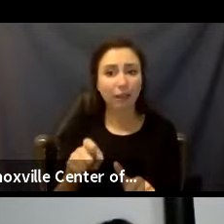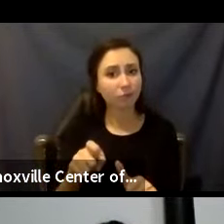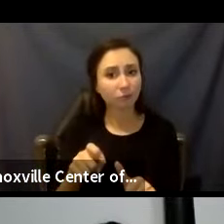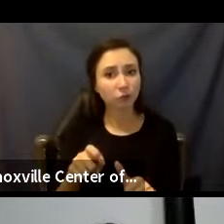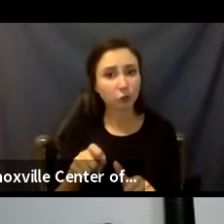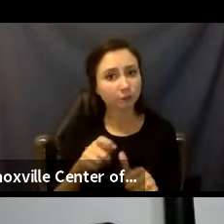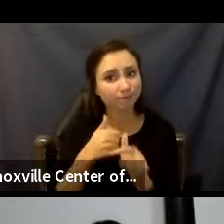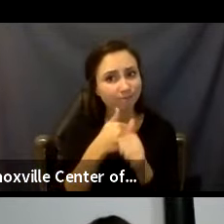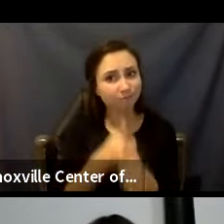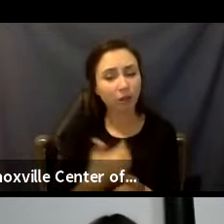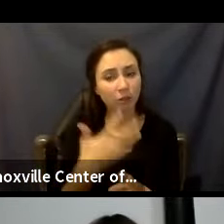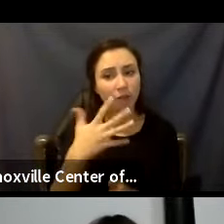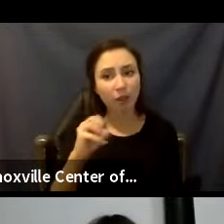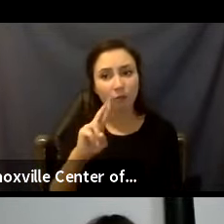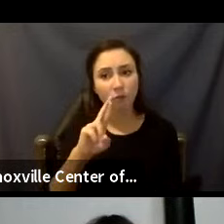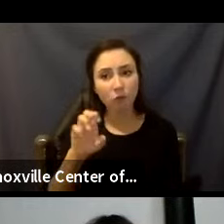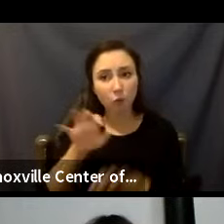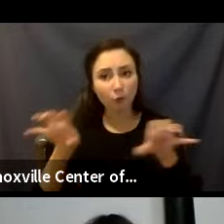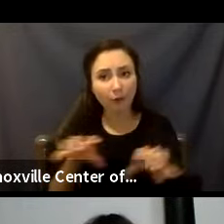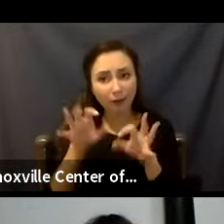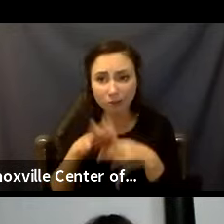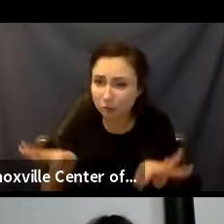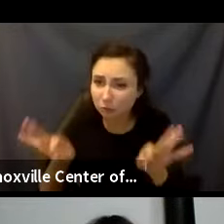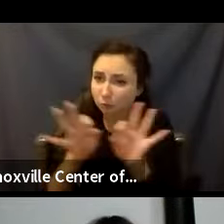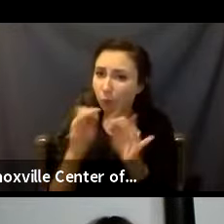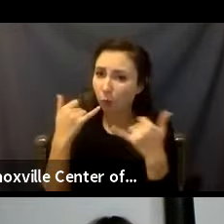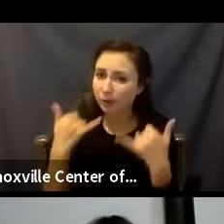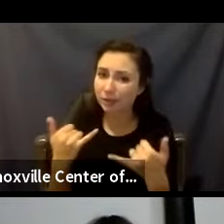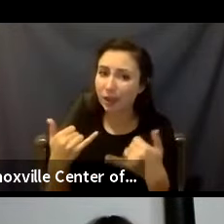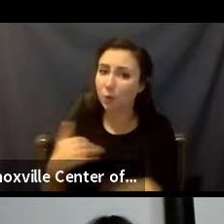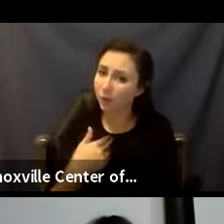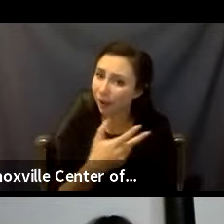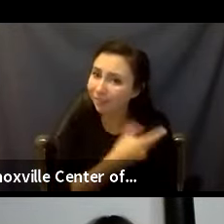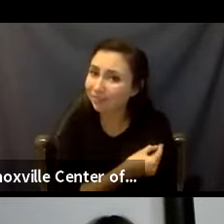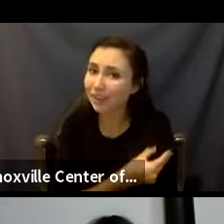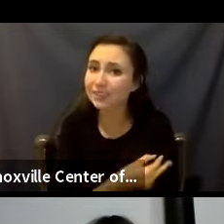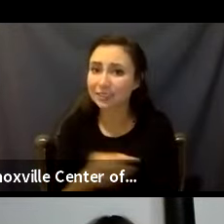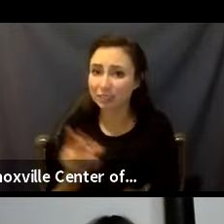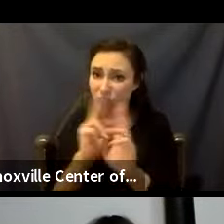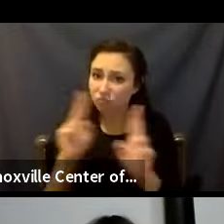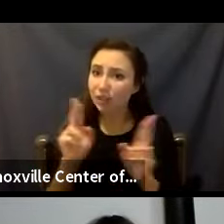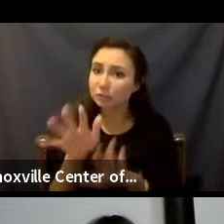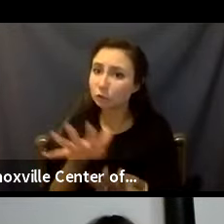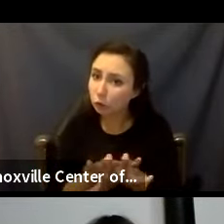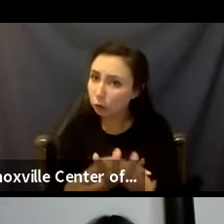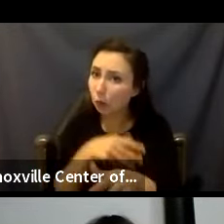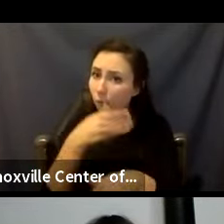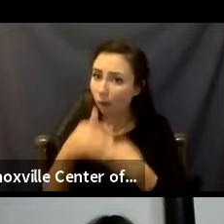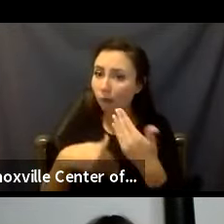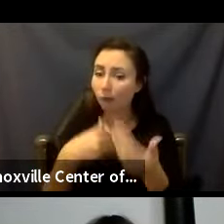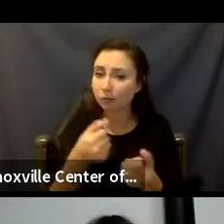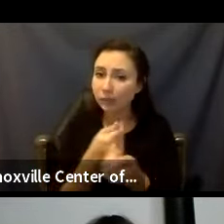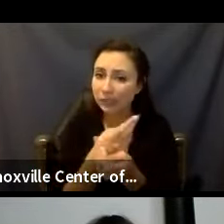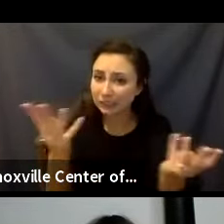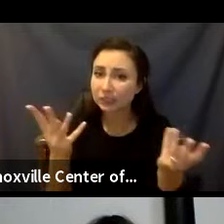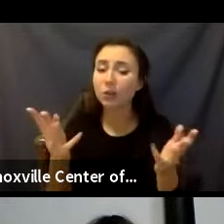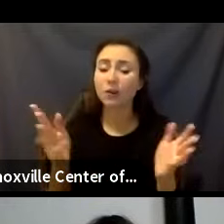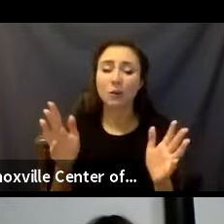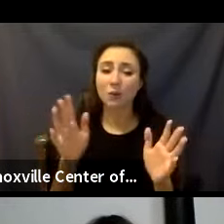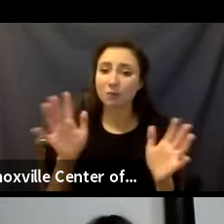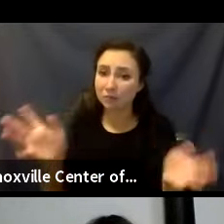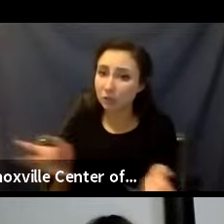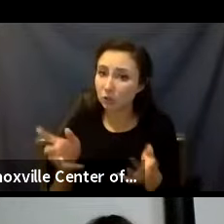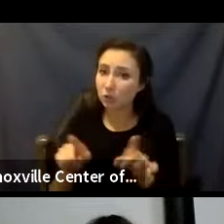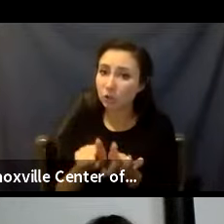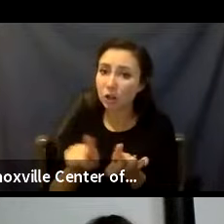It's more important now than ever. We have vaccine on the way, slowly but surely getting into our community. So that's encouraging